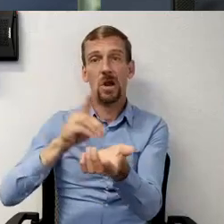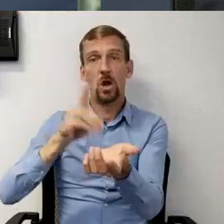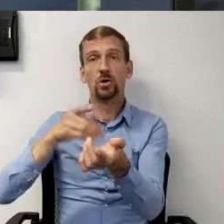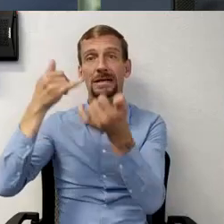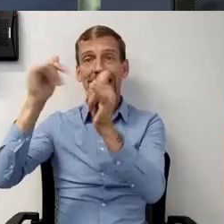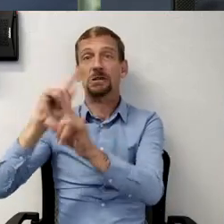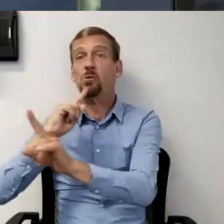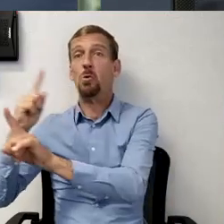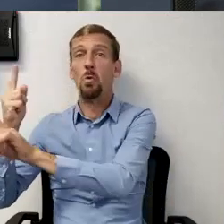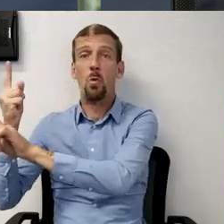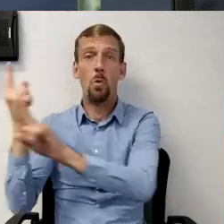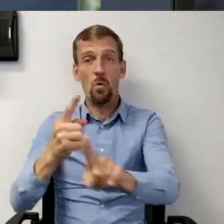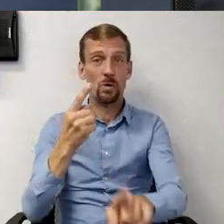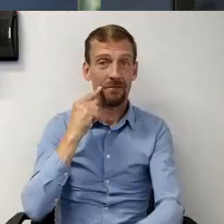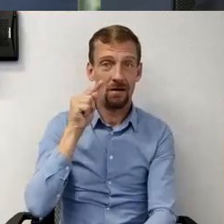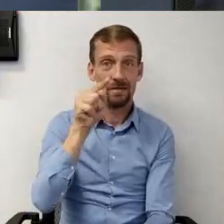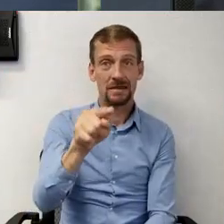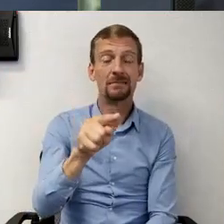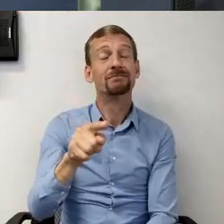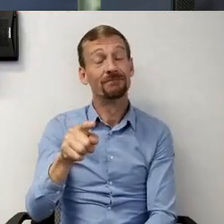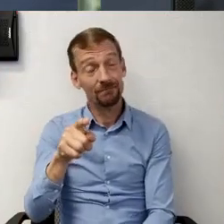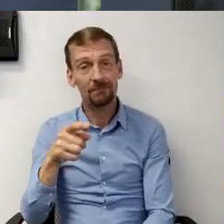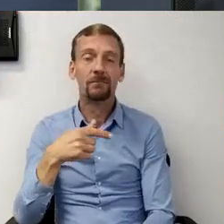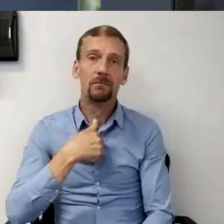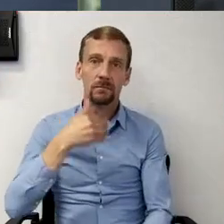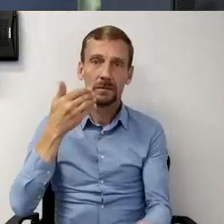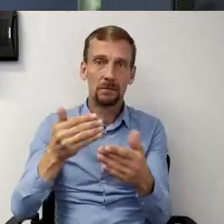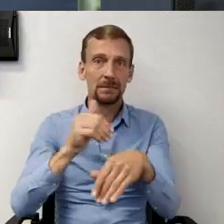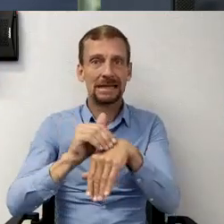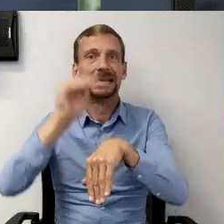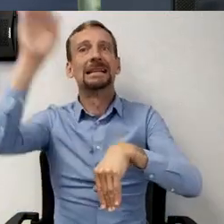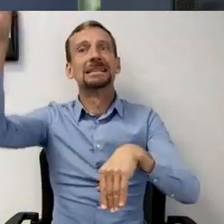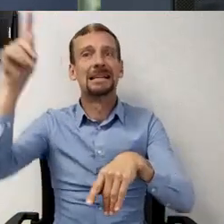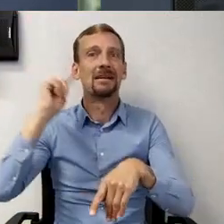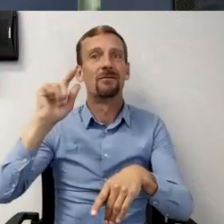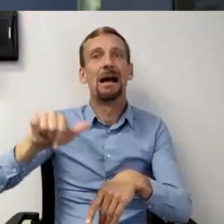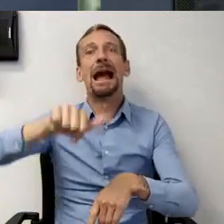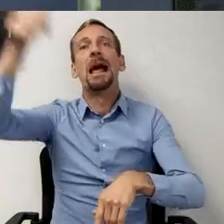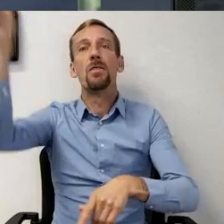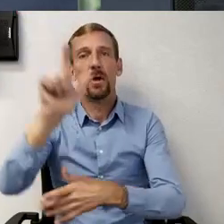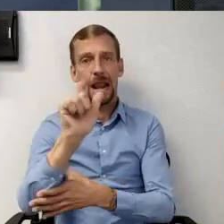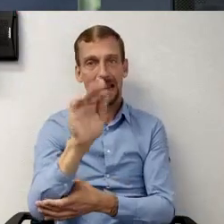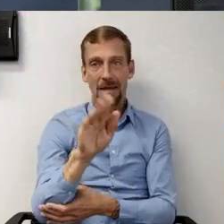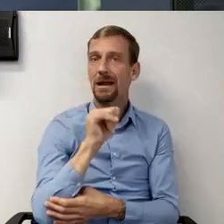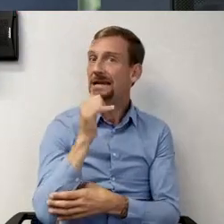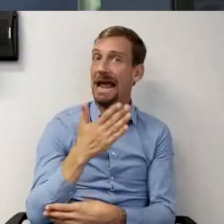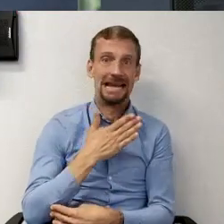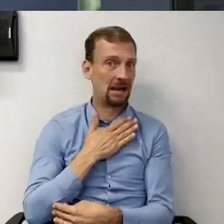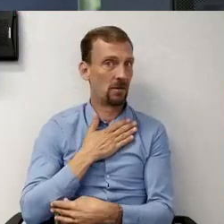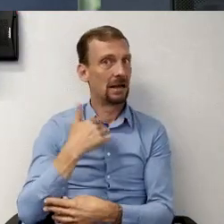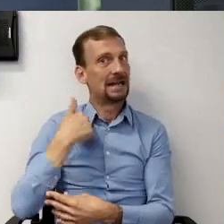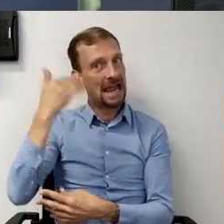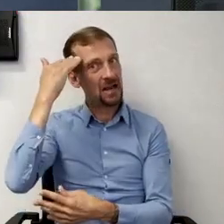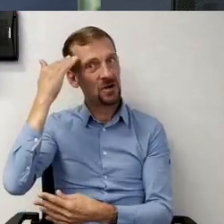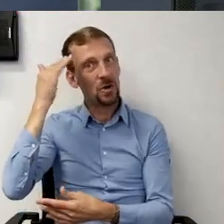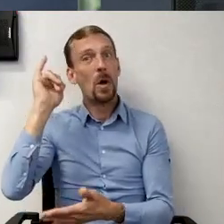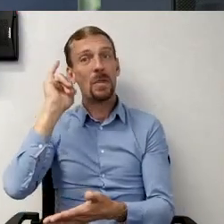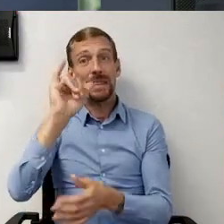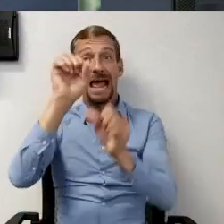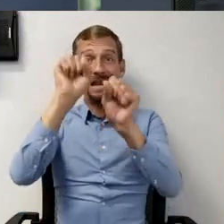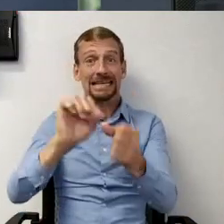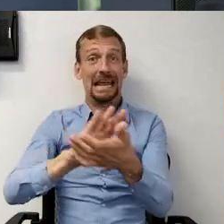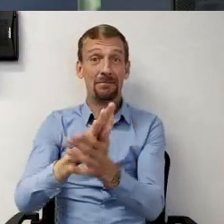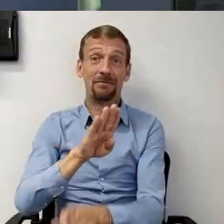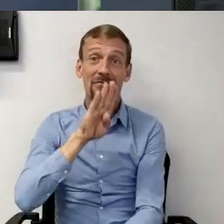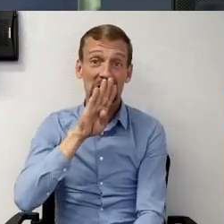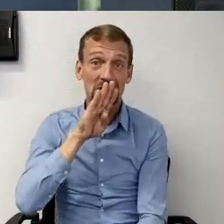ordered it for them, we're likely to send that commercial. Right. And I realize that's incredibly frustrating, because the